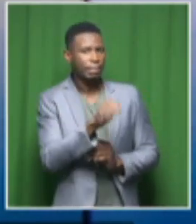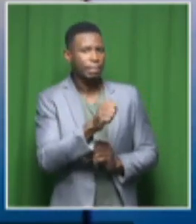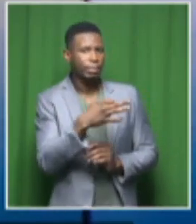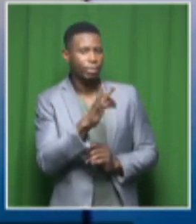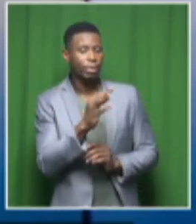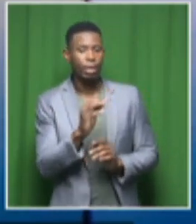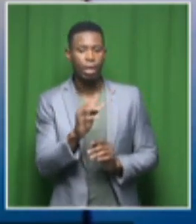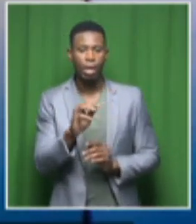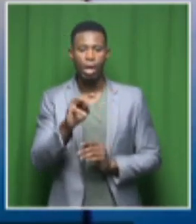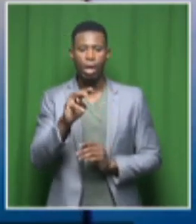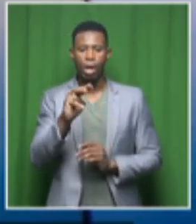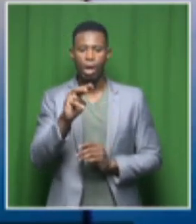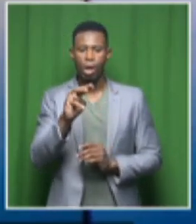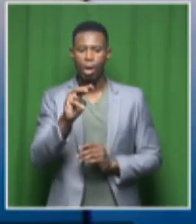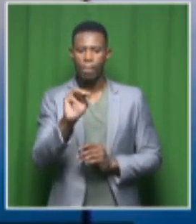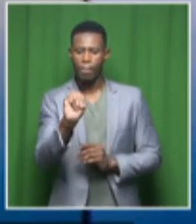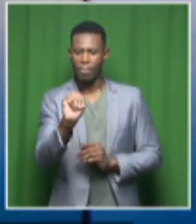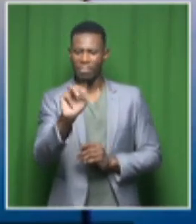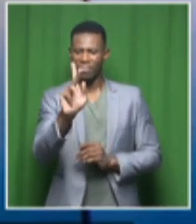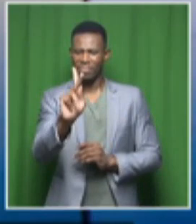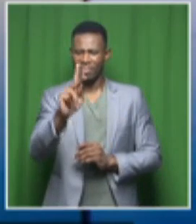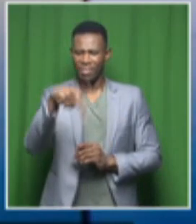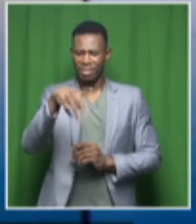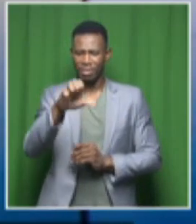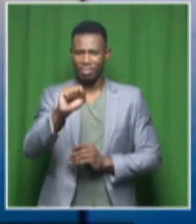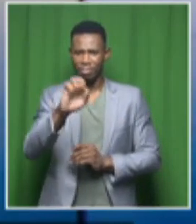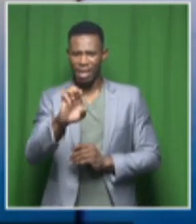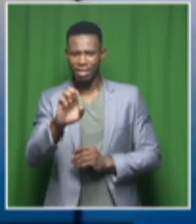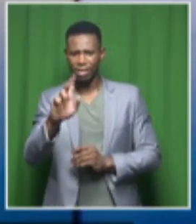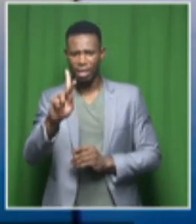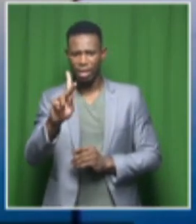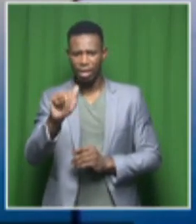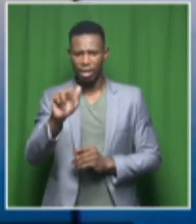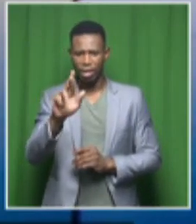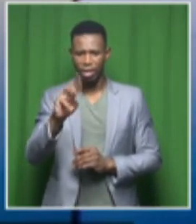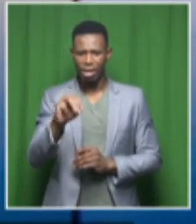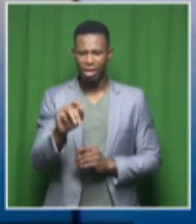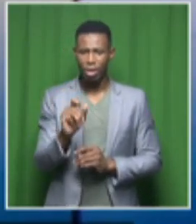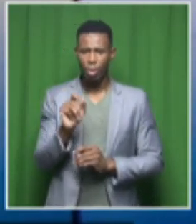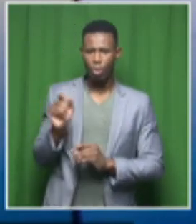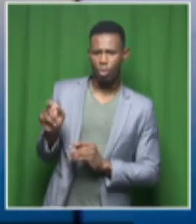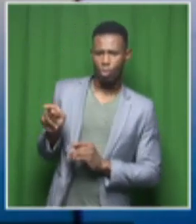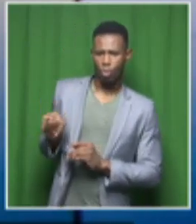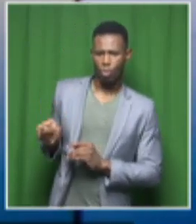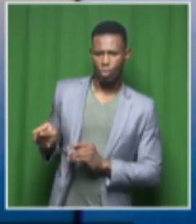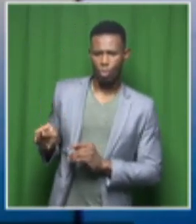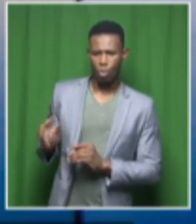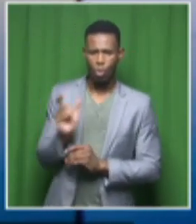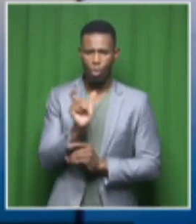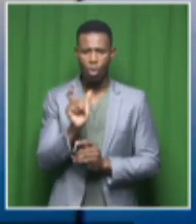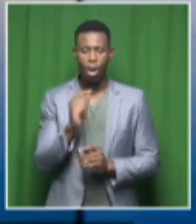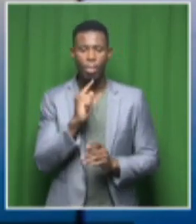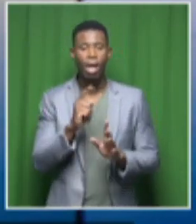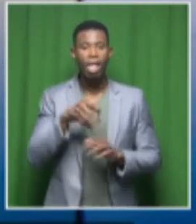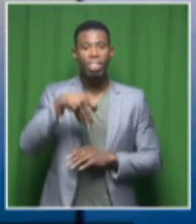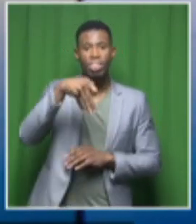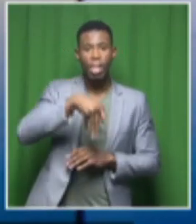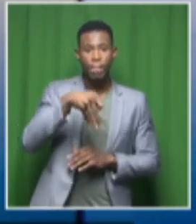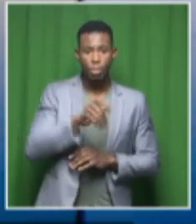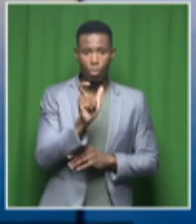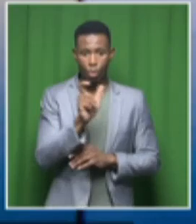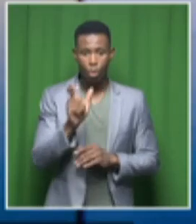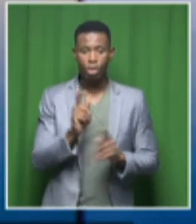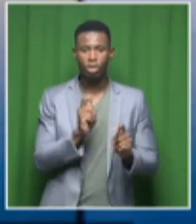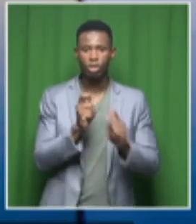pronunciation? Mkpese. Mkpese. Mkpese. Mkpese simply is an Ibibio word that translates into English to say it's